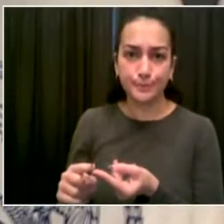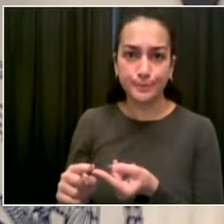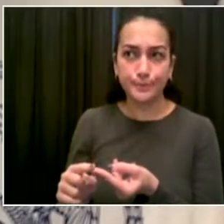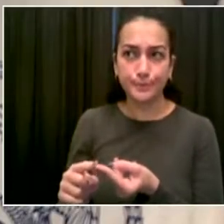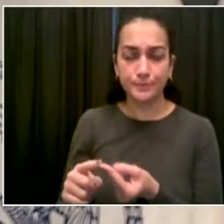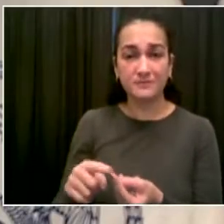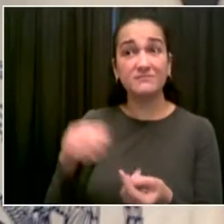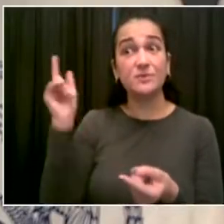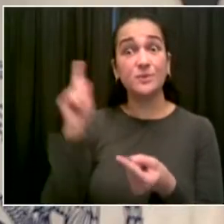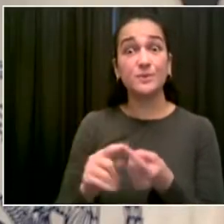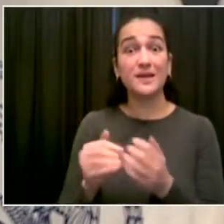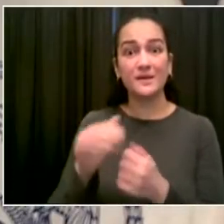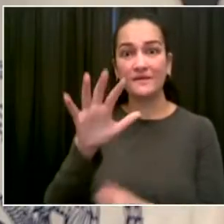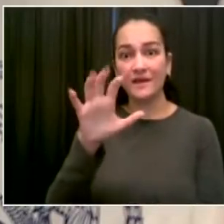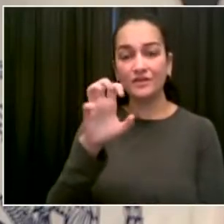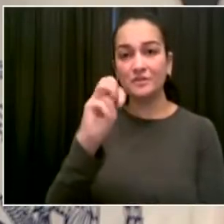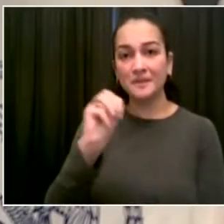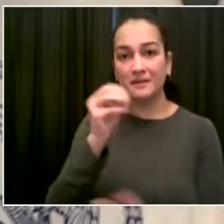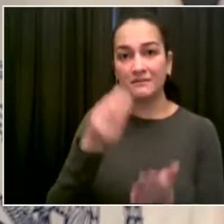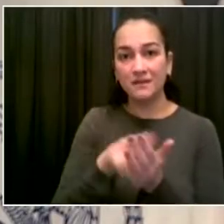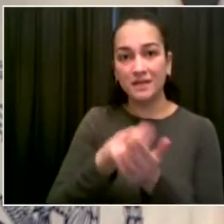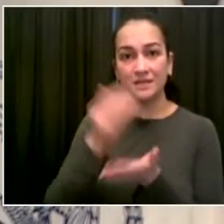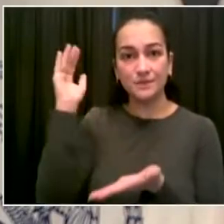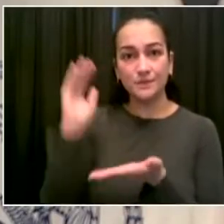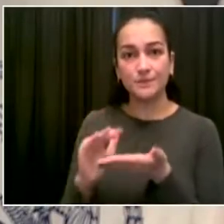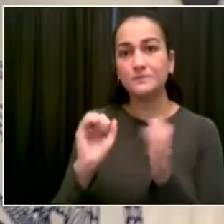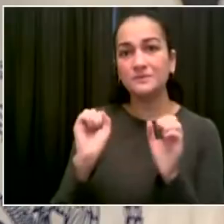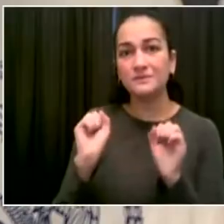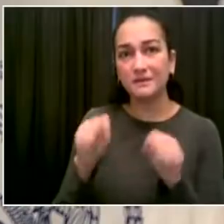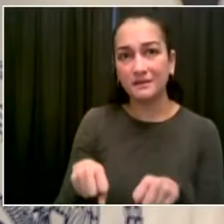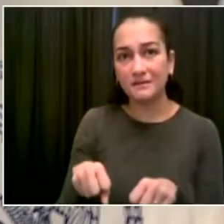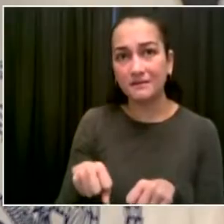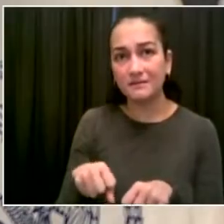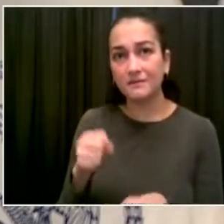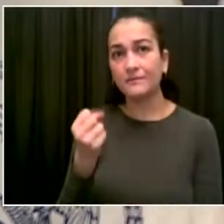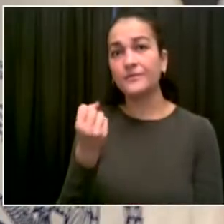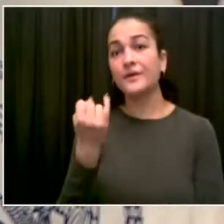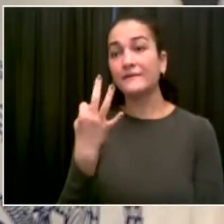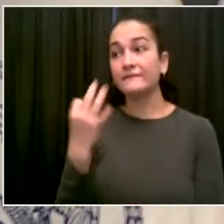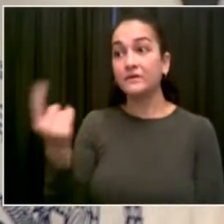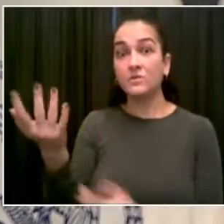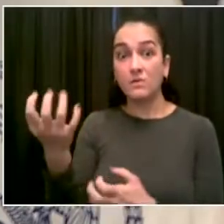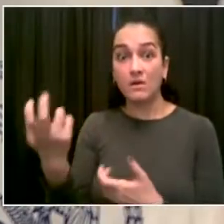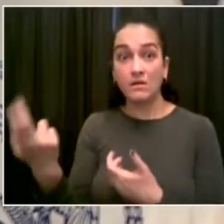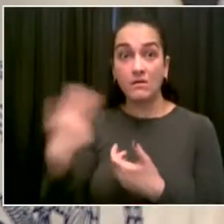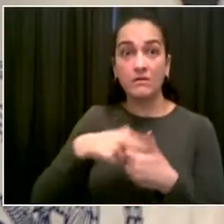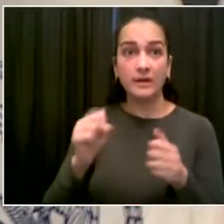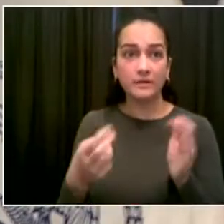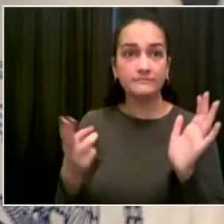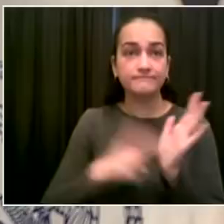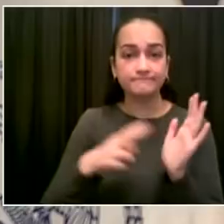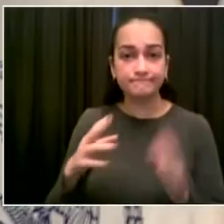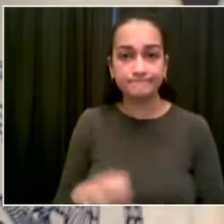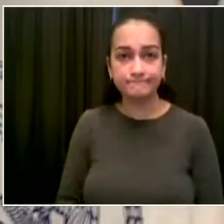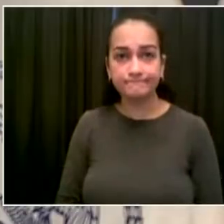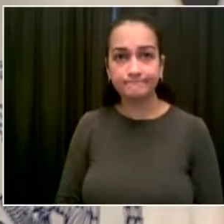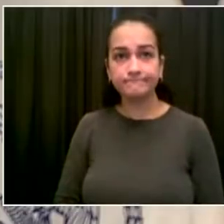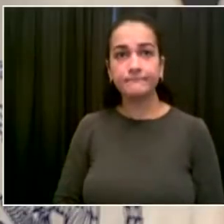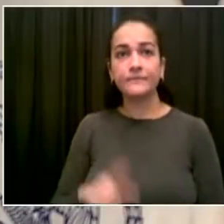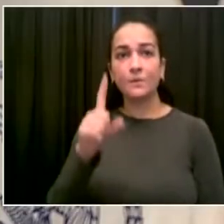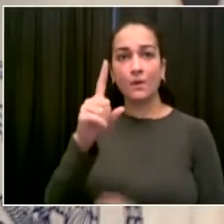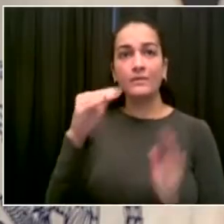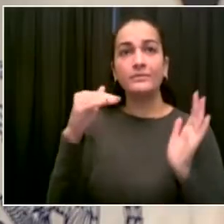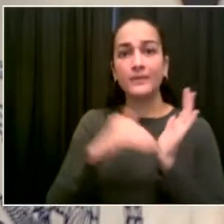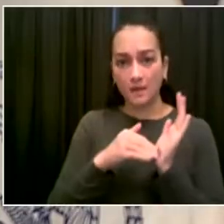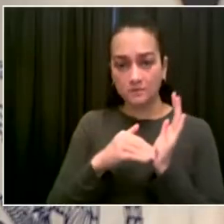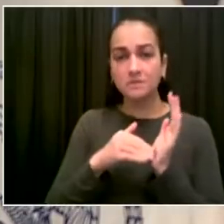signed up, and there's 1,000 in the pipeline. This is something that's going to make a huge difference. I've been asked many times before, could